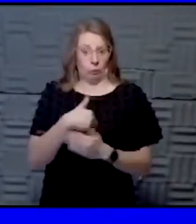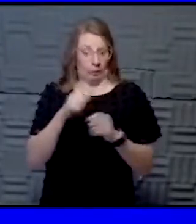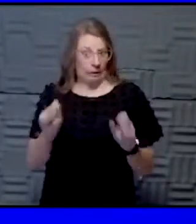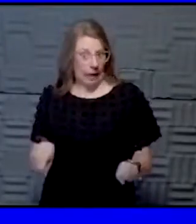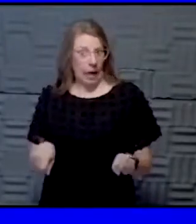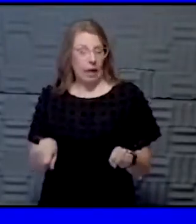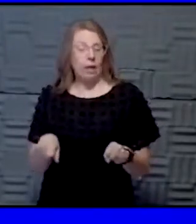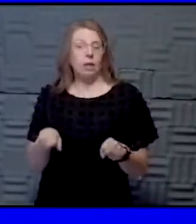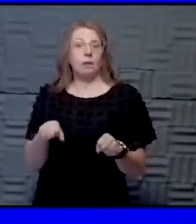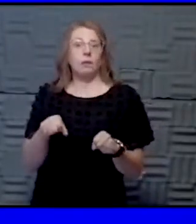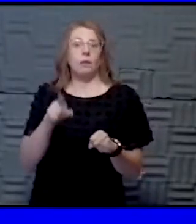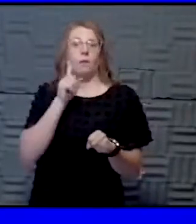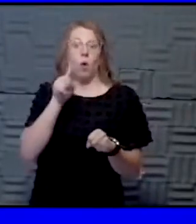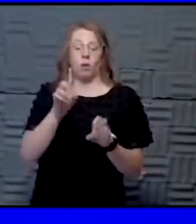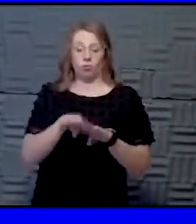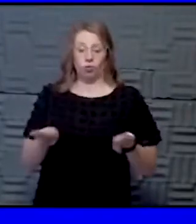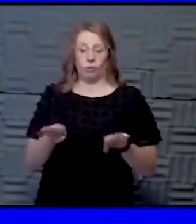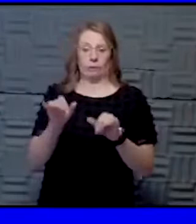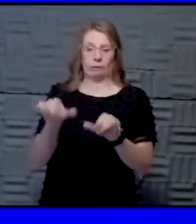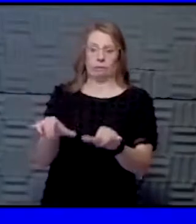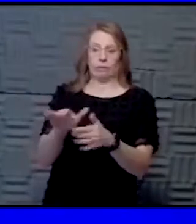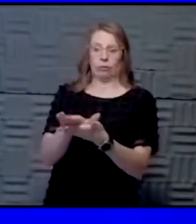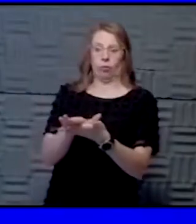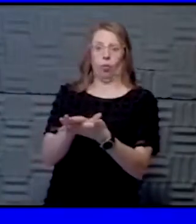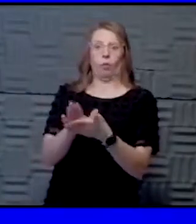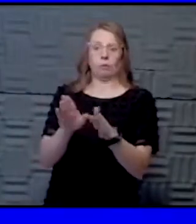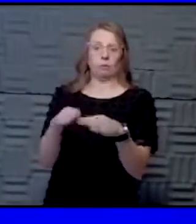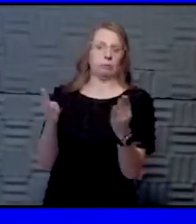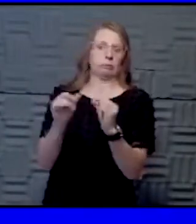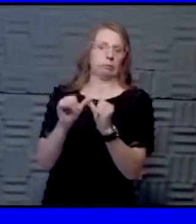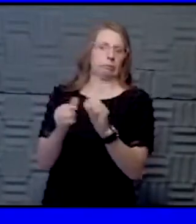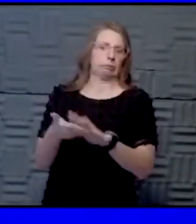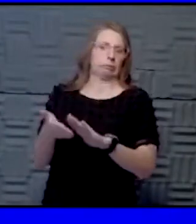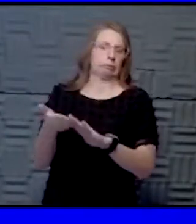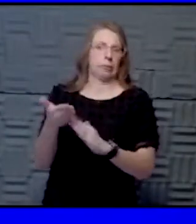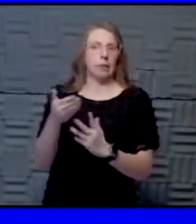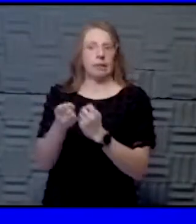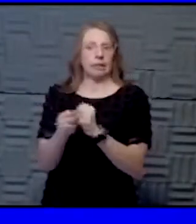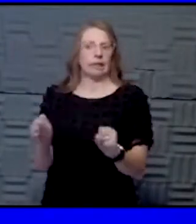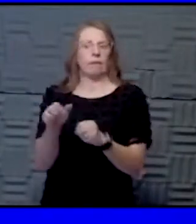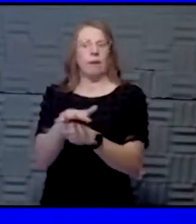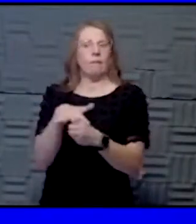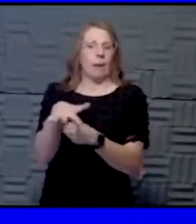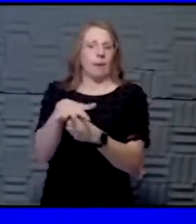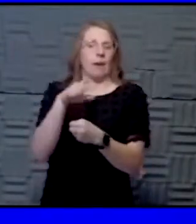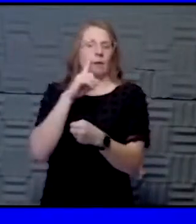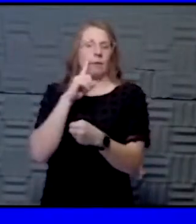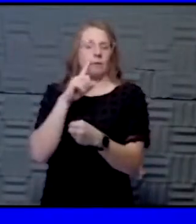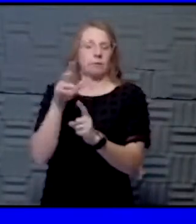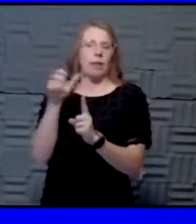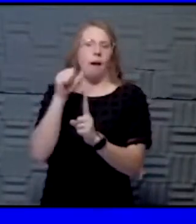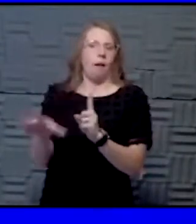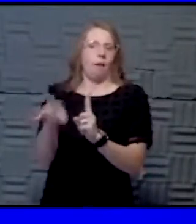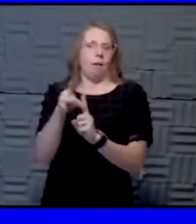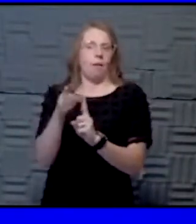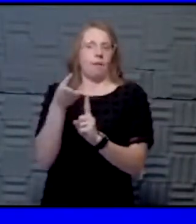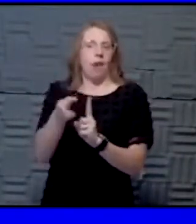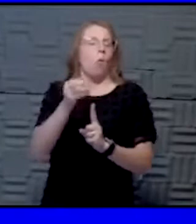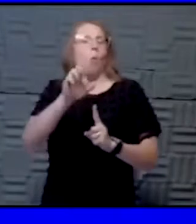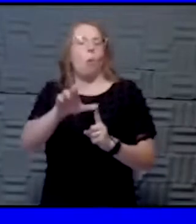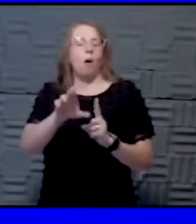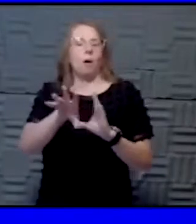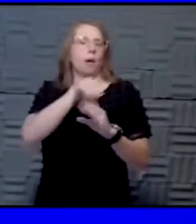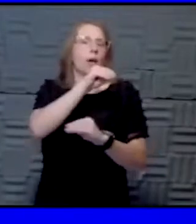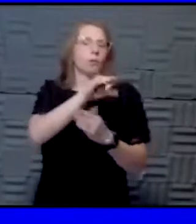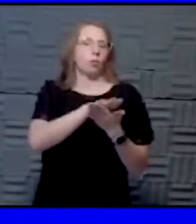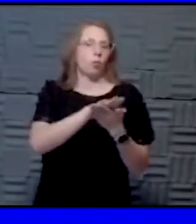keep children in schools as much as possible, keep it a safe environment so they aren't getting it there or getting it when they're doing extracurricular activities is